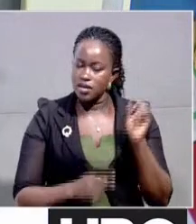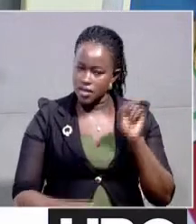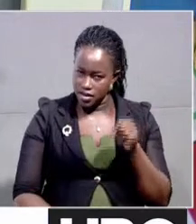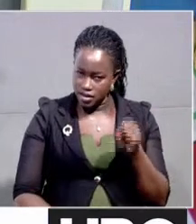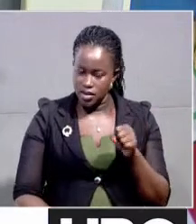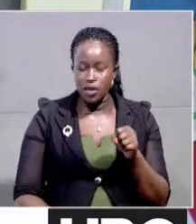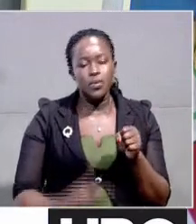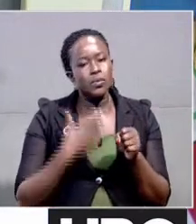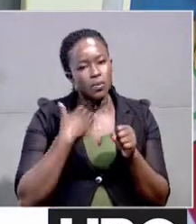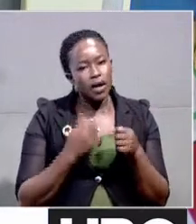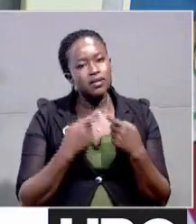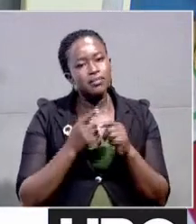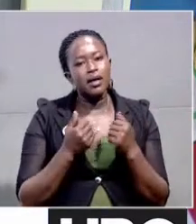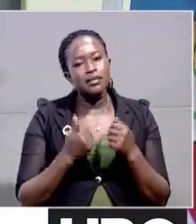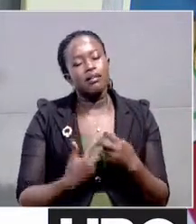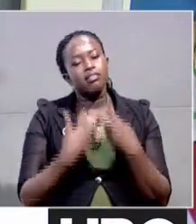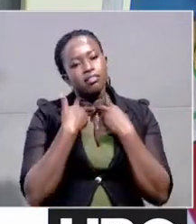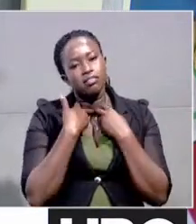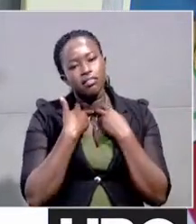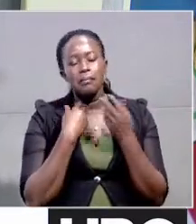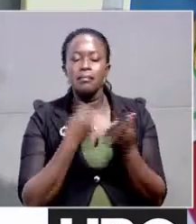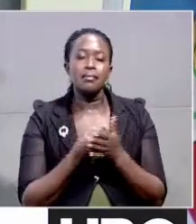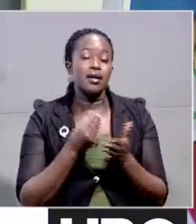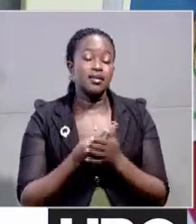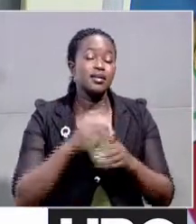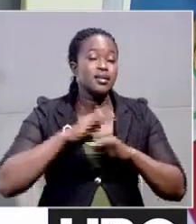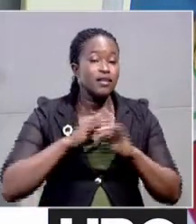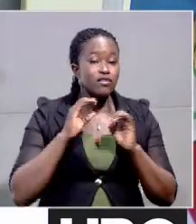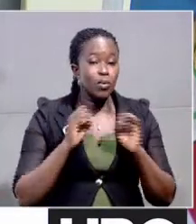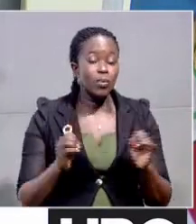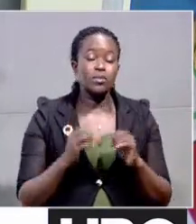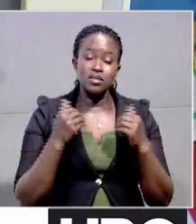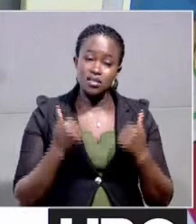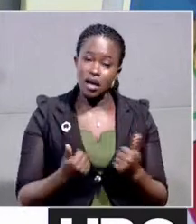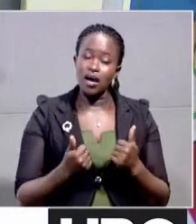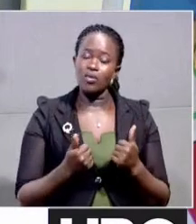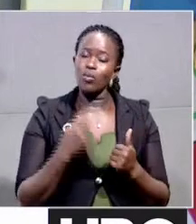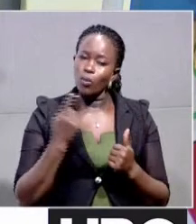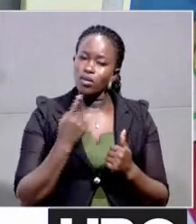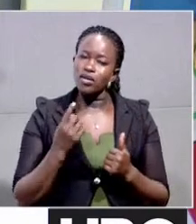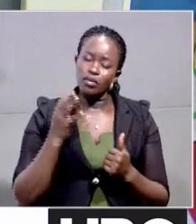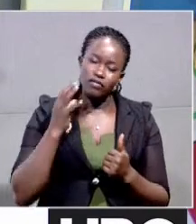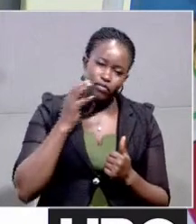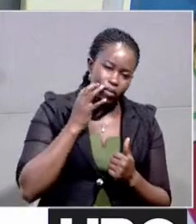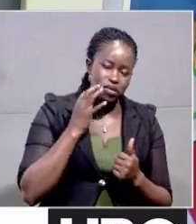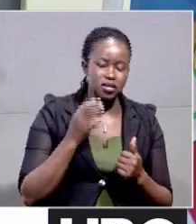But because of the limitations of the funding, we are now forced,